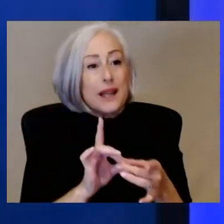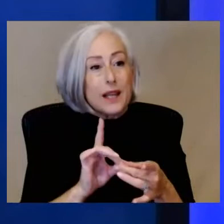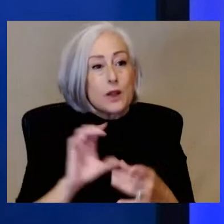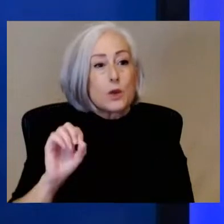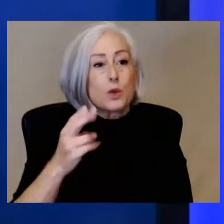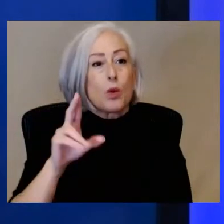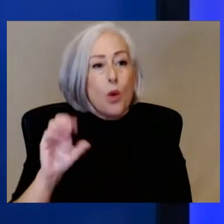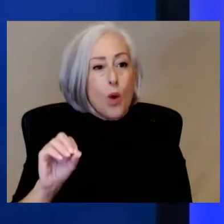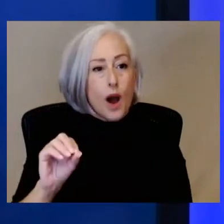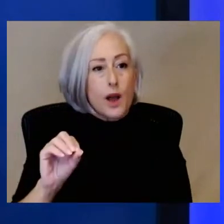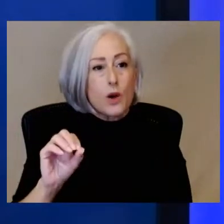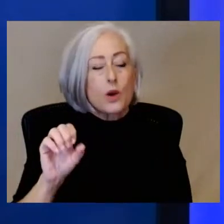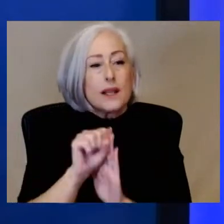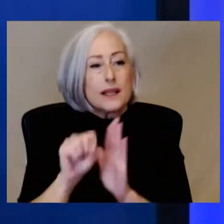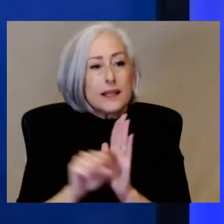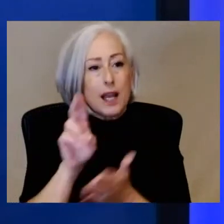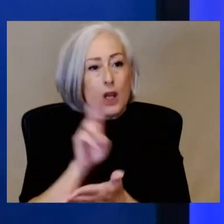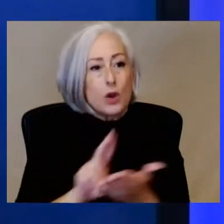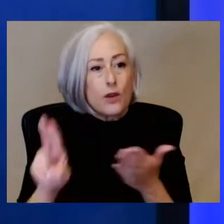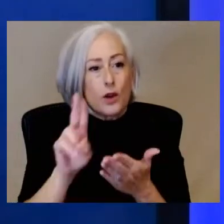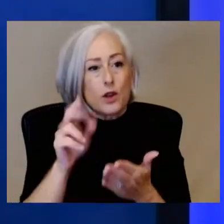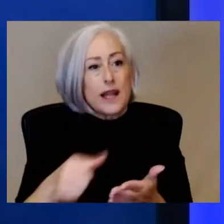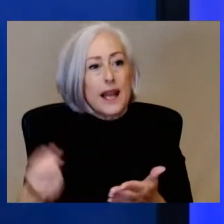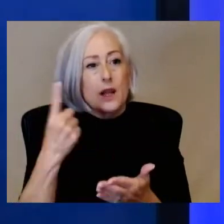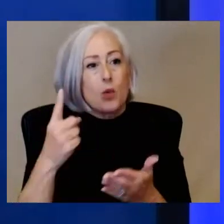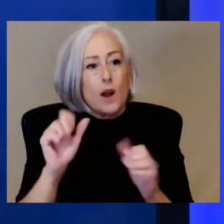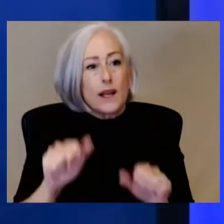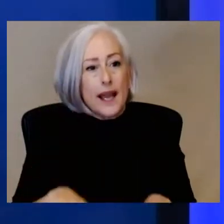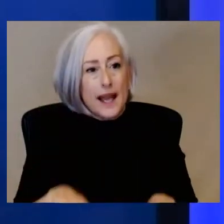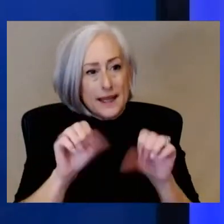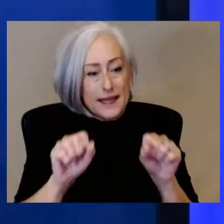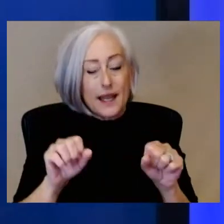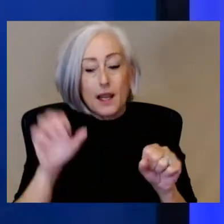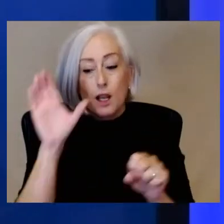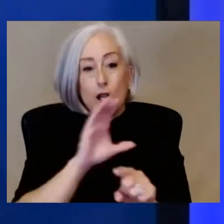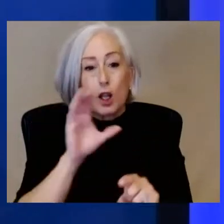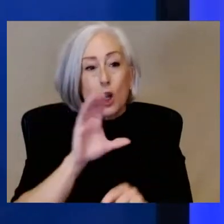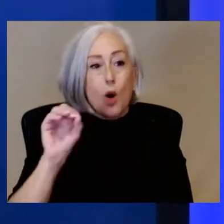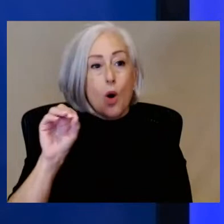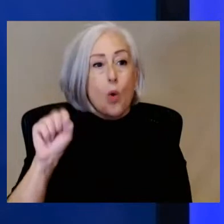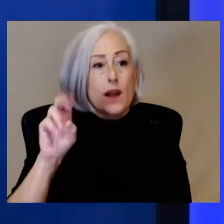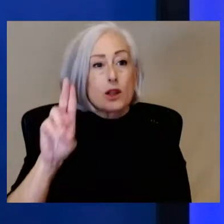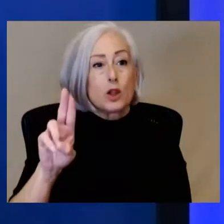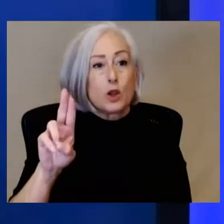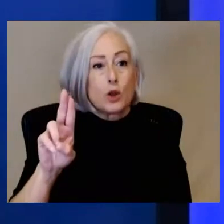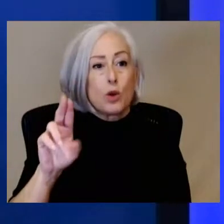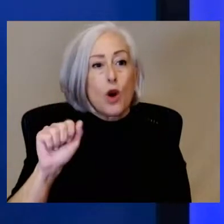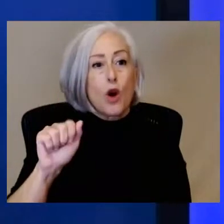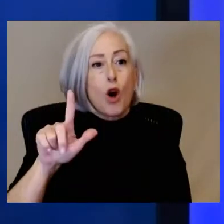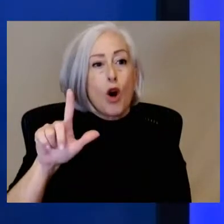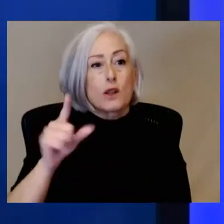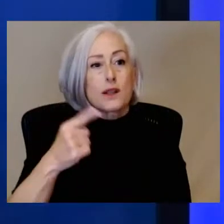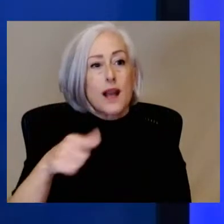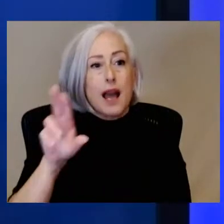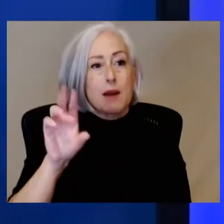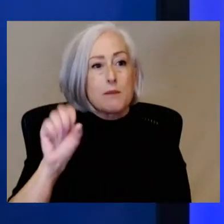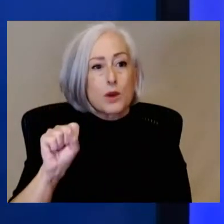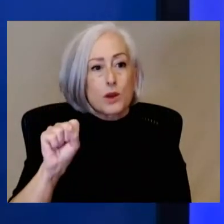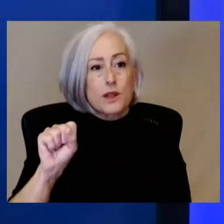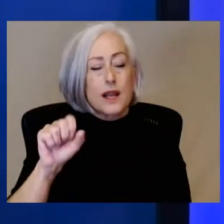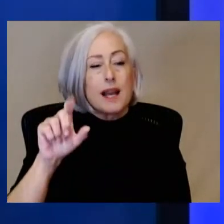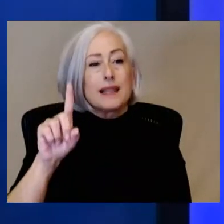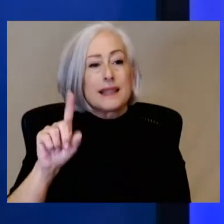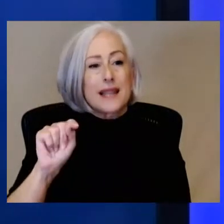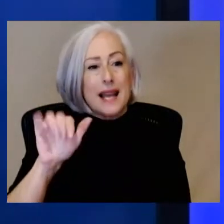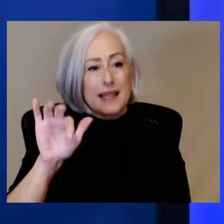that anyone can take. You can find it by searching OSU Alzheimer's test, or you can use the QR code on the